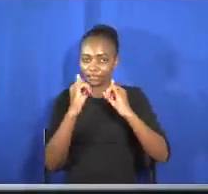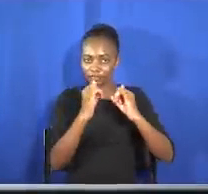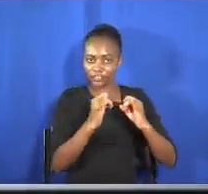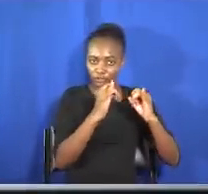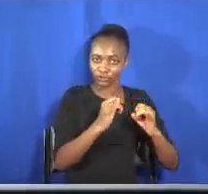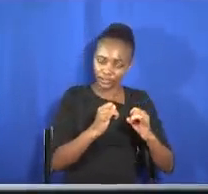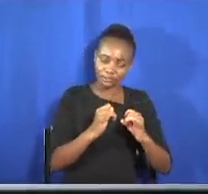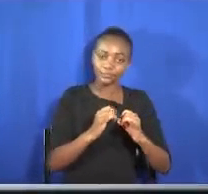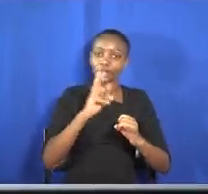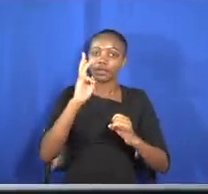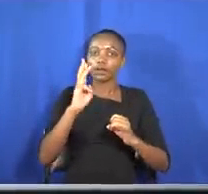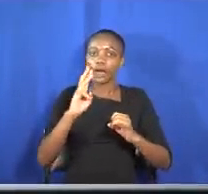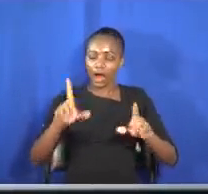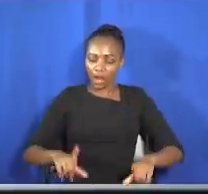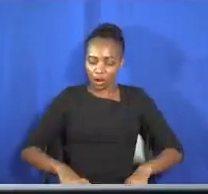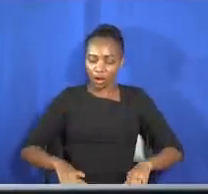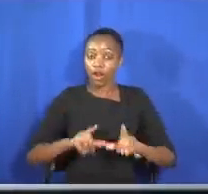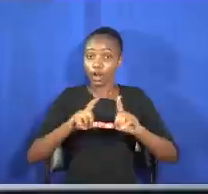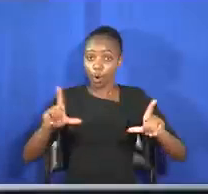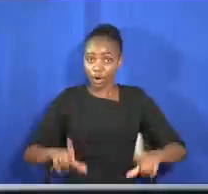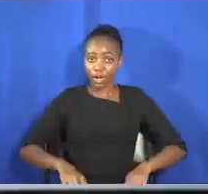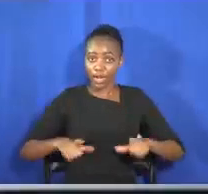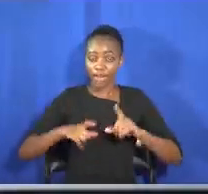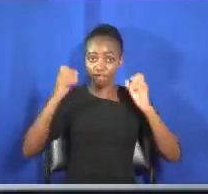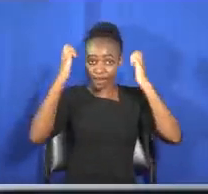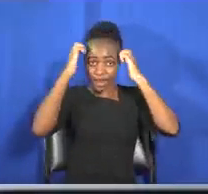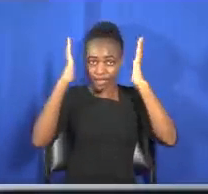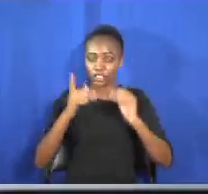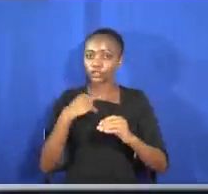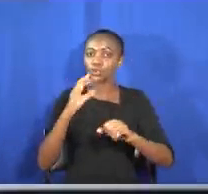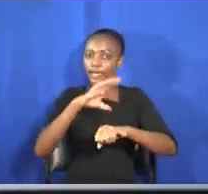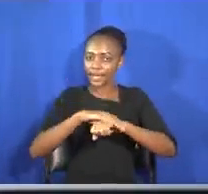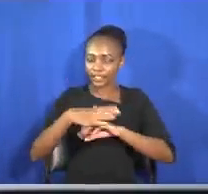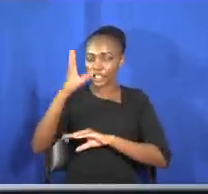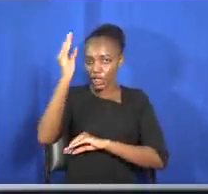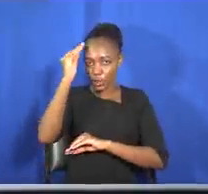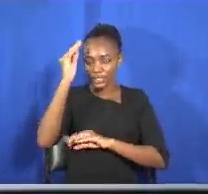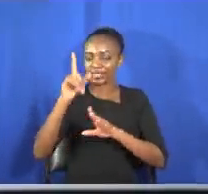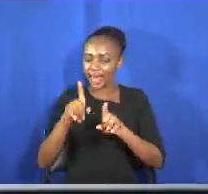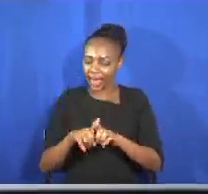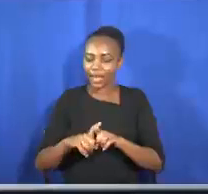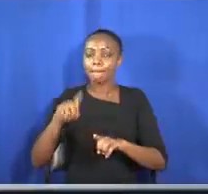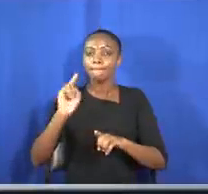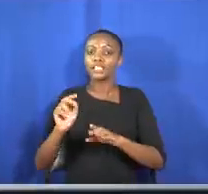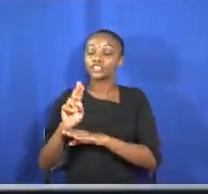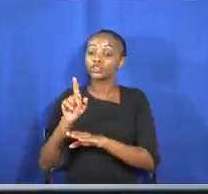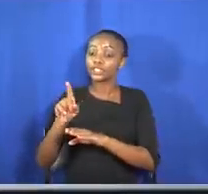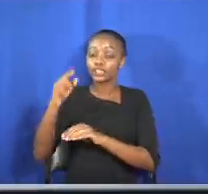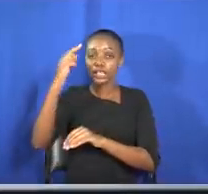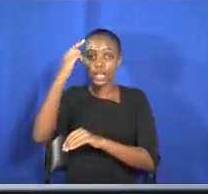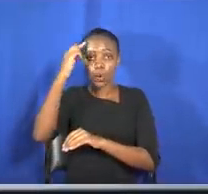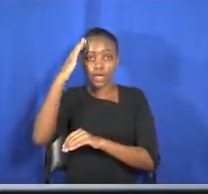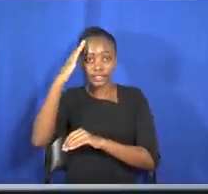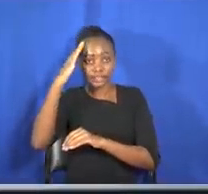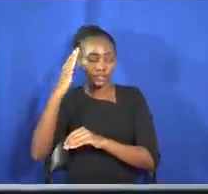are long life runners who continuously accumulate knowledge and require to